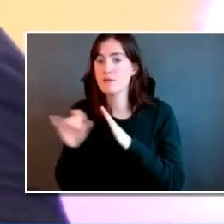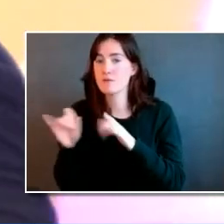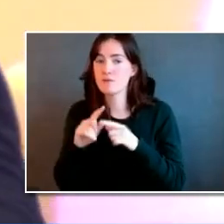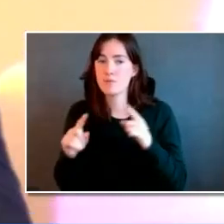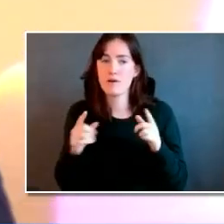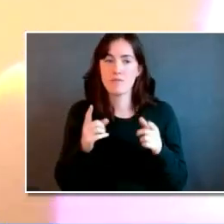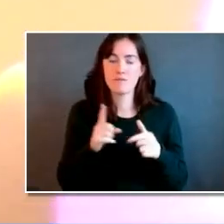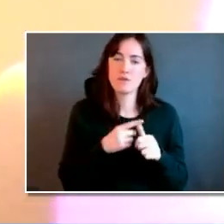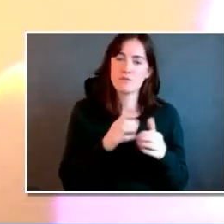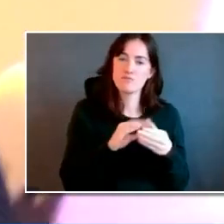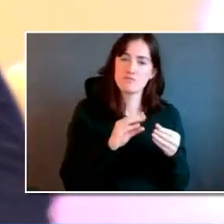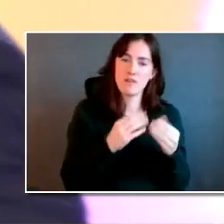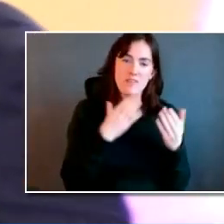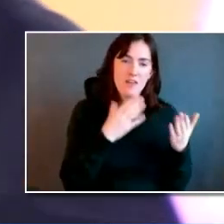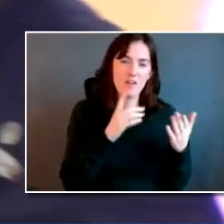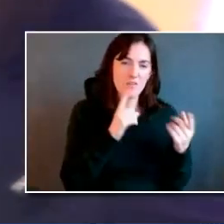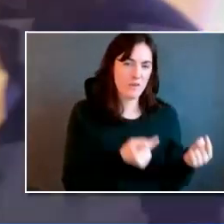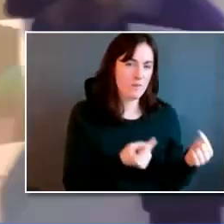Sure,